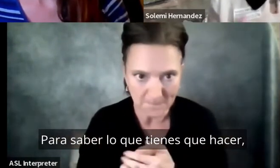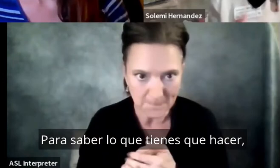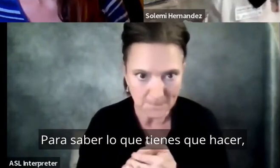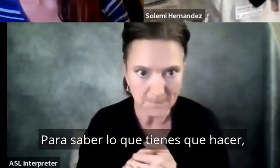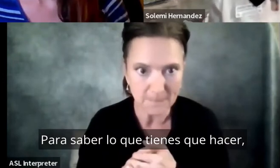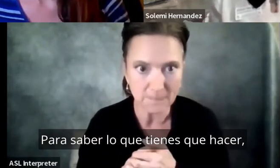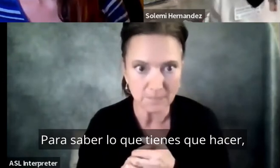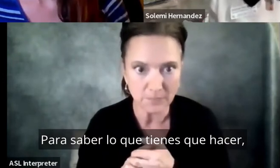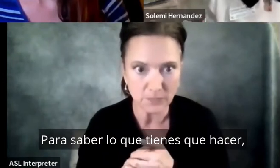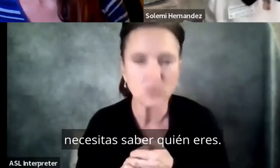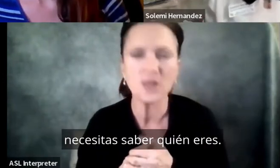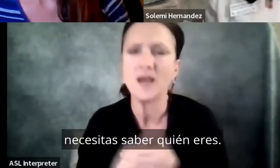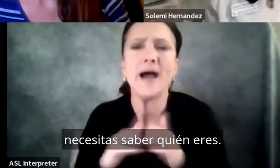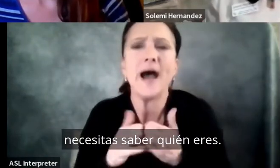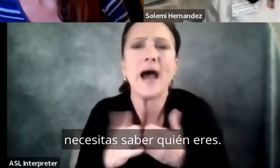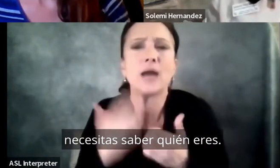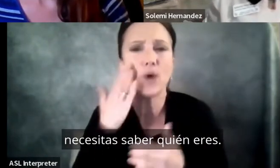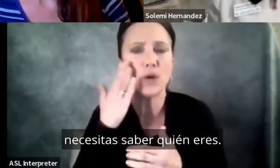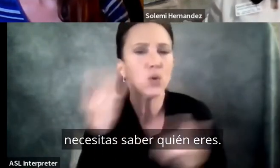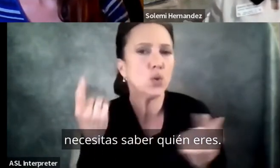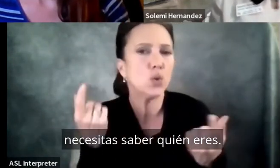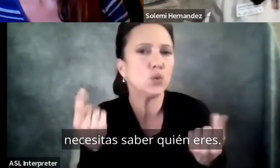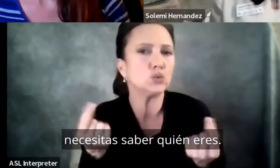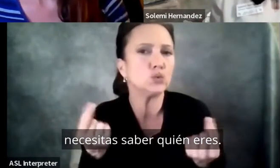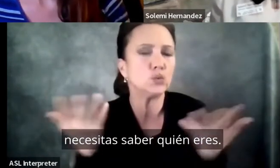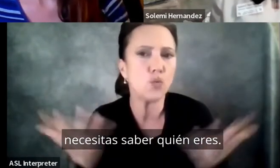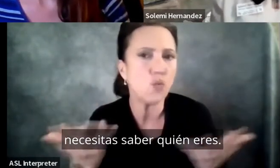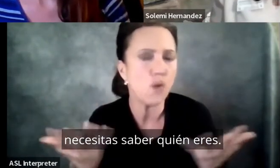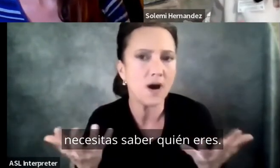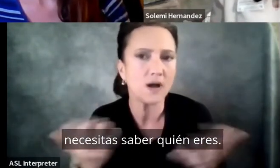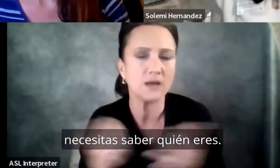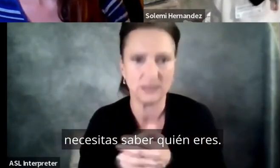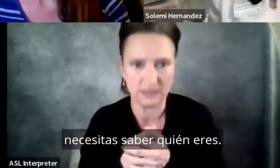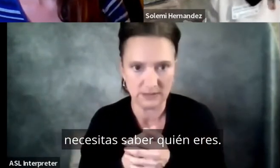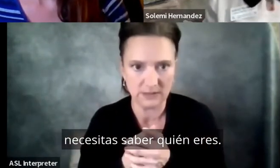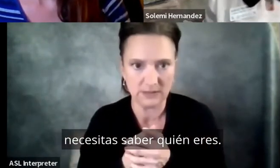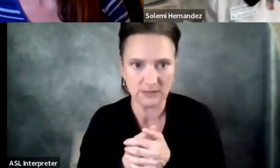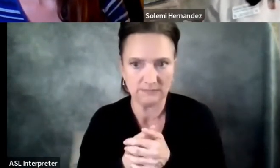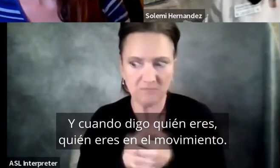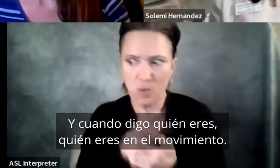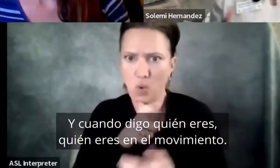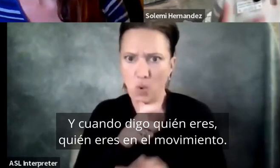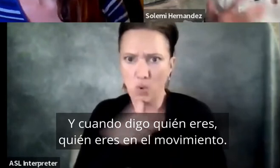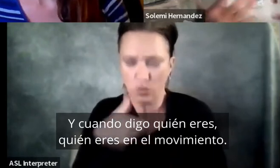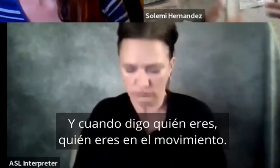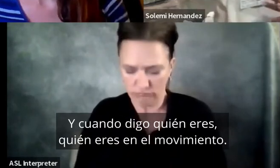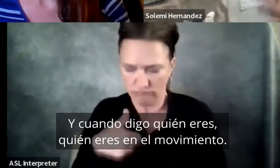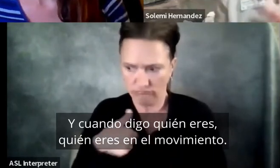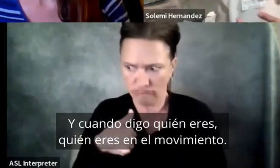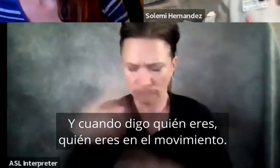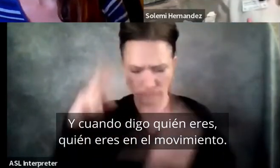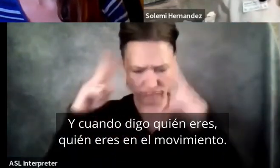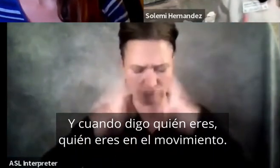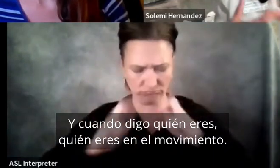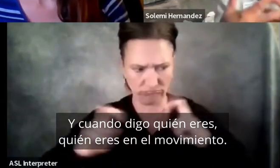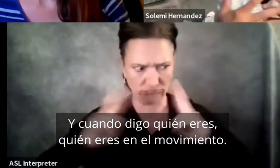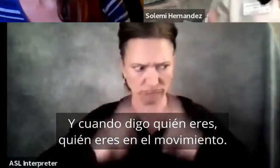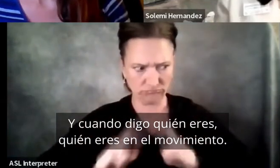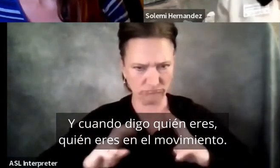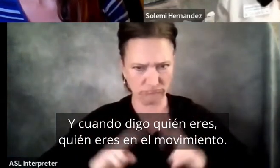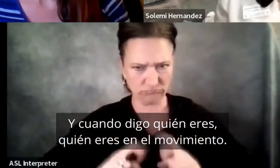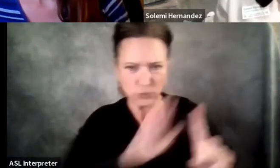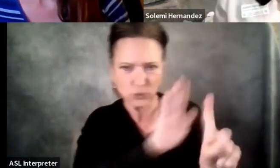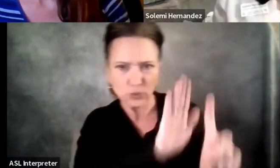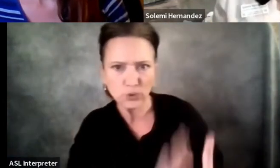In order to know what you need to do, you need to know who you are. And what I mean, who you are